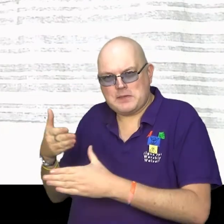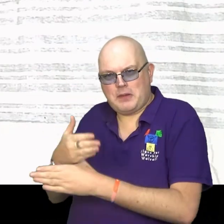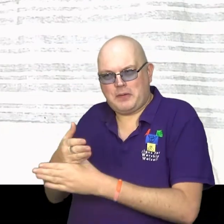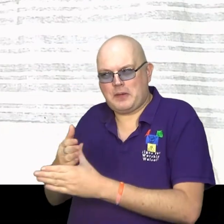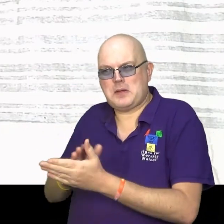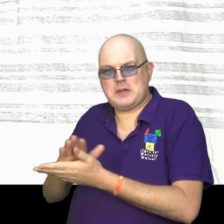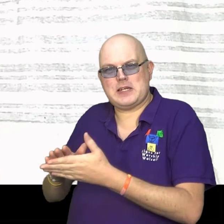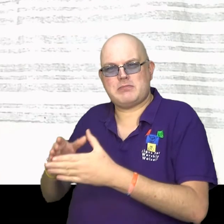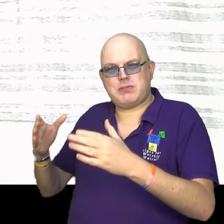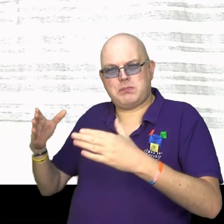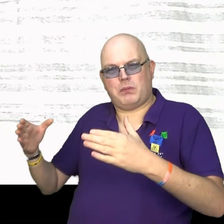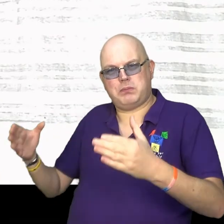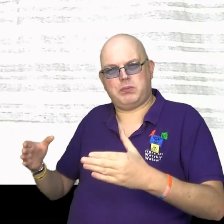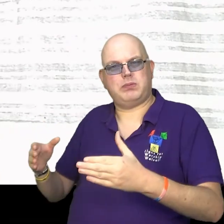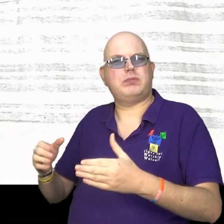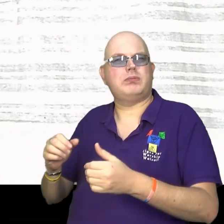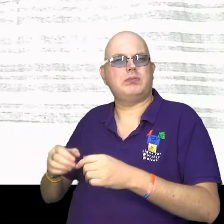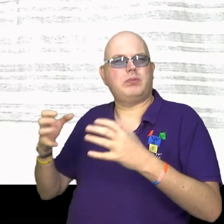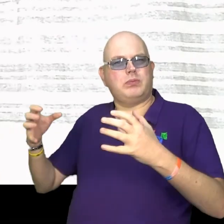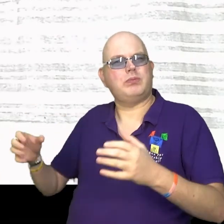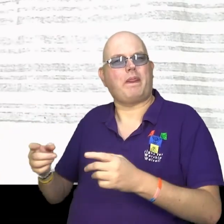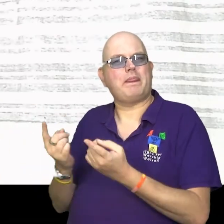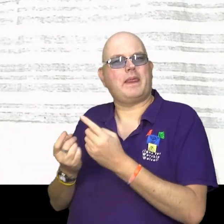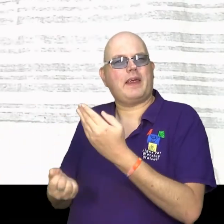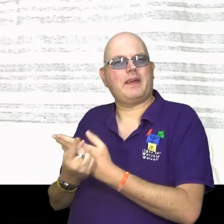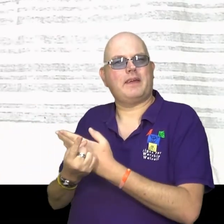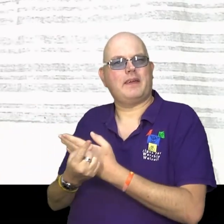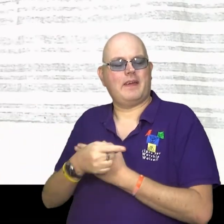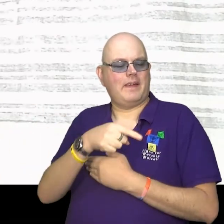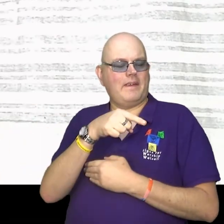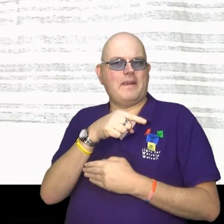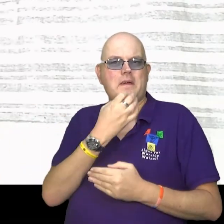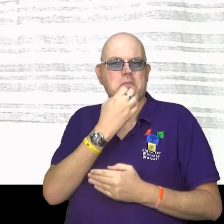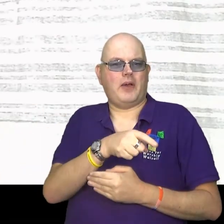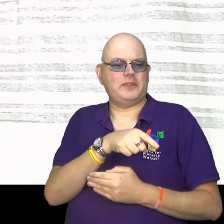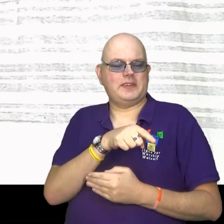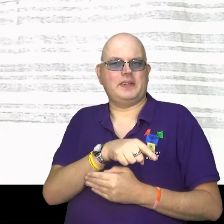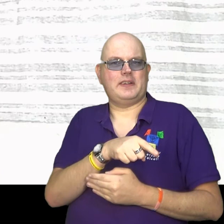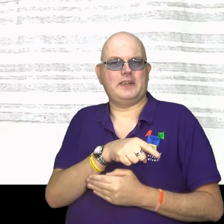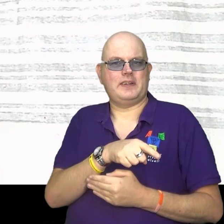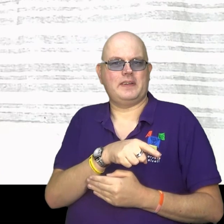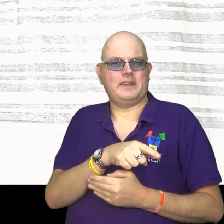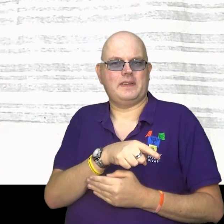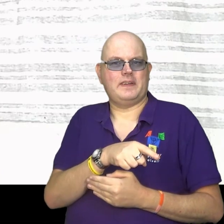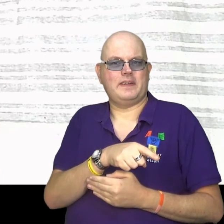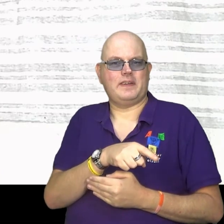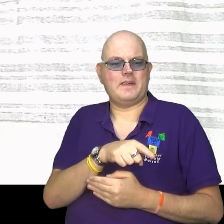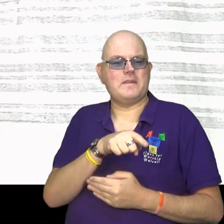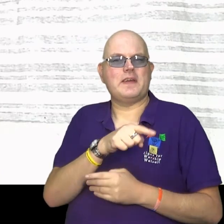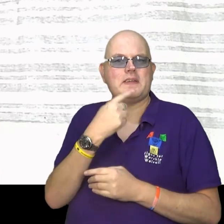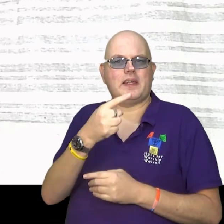faith lead to great things. Or from Moses's parting